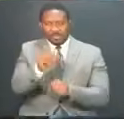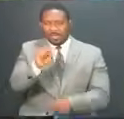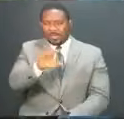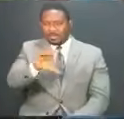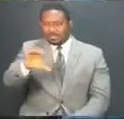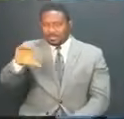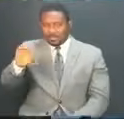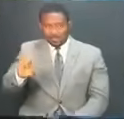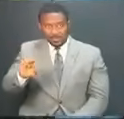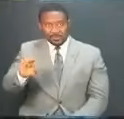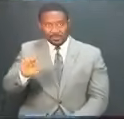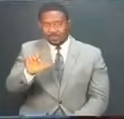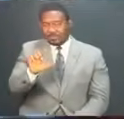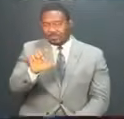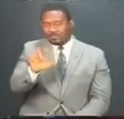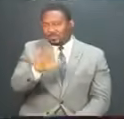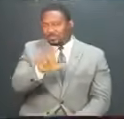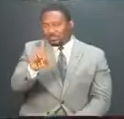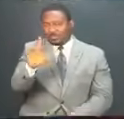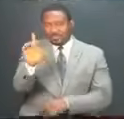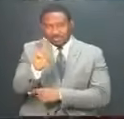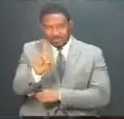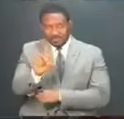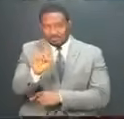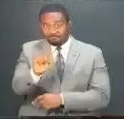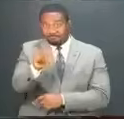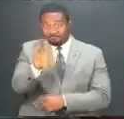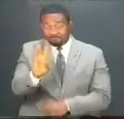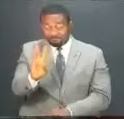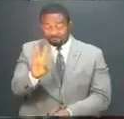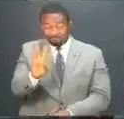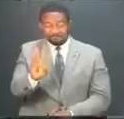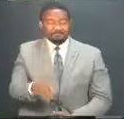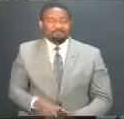December 2026. I so move, Mr. Speaker.